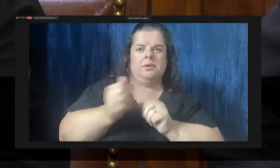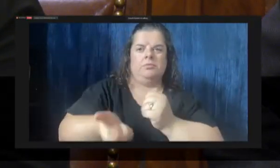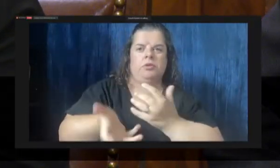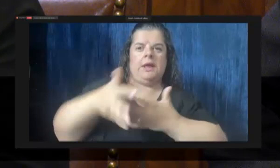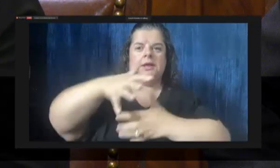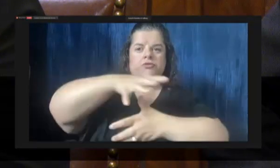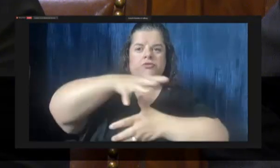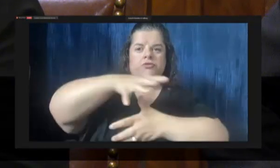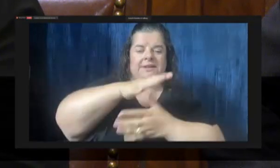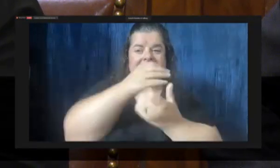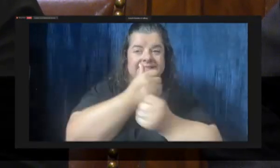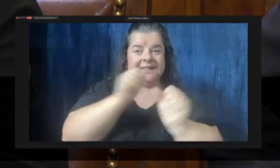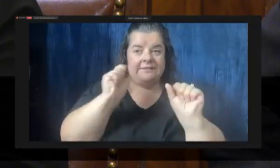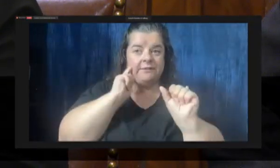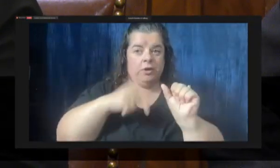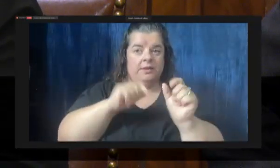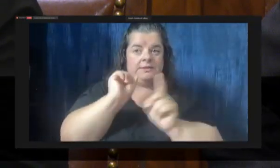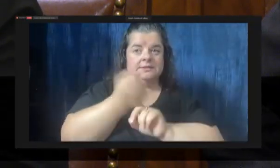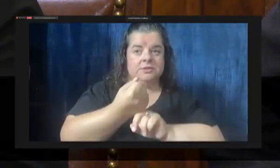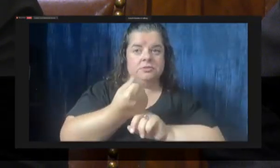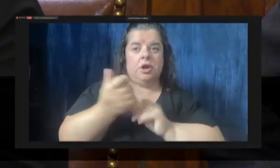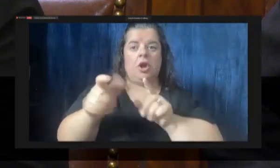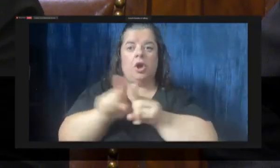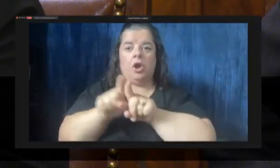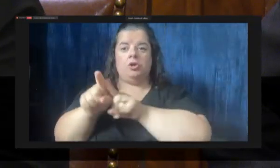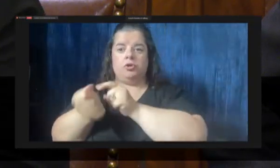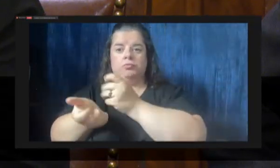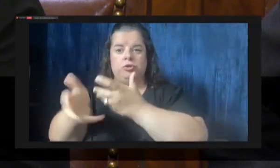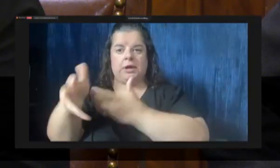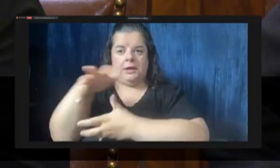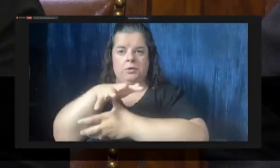of the situation, but also be able to prioritize